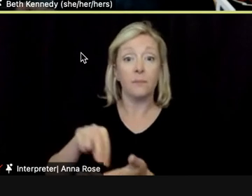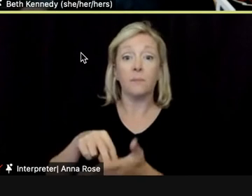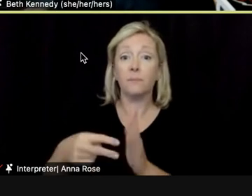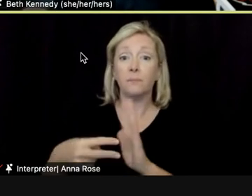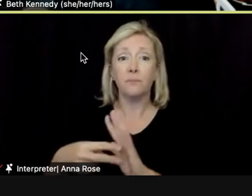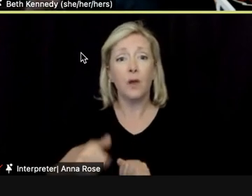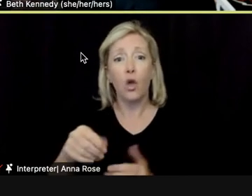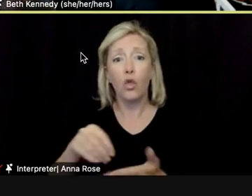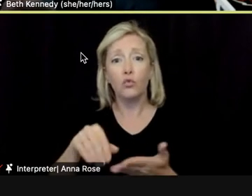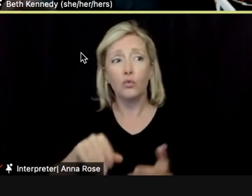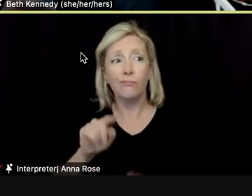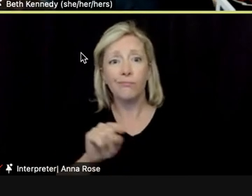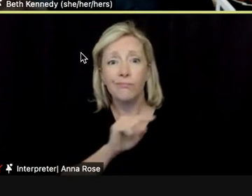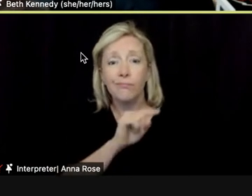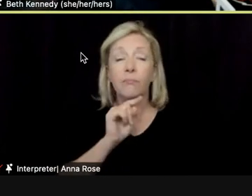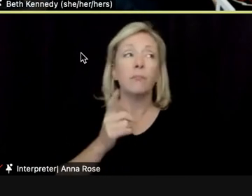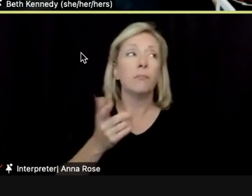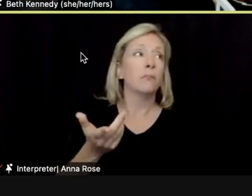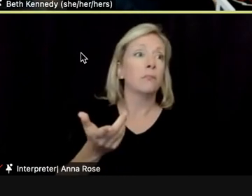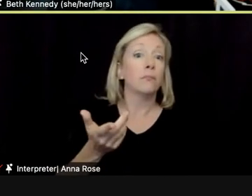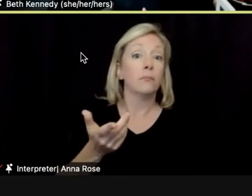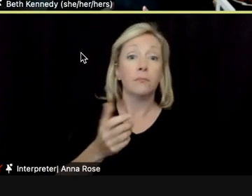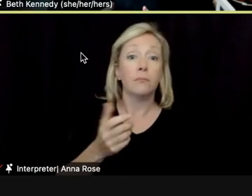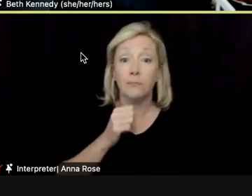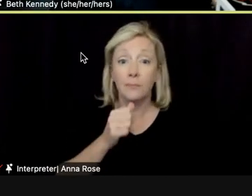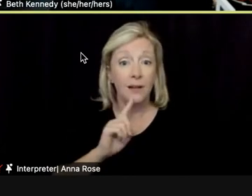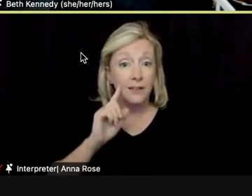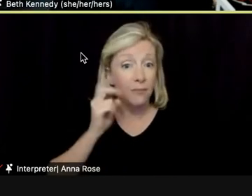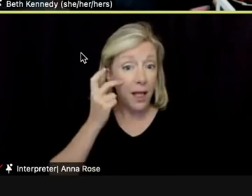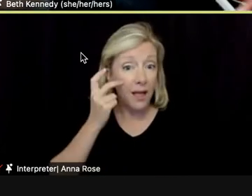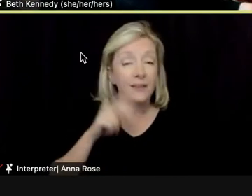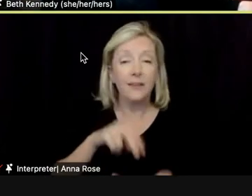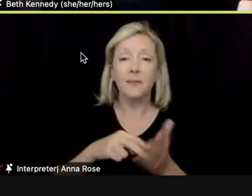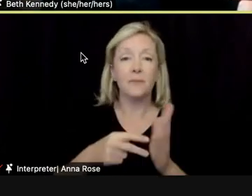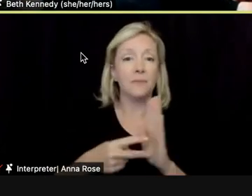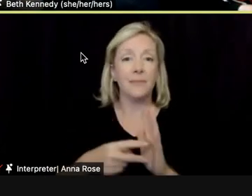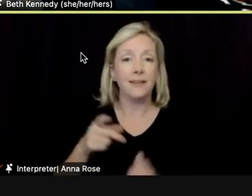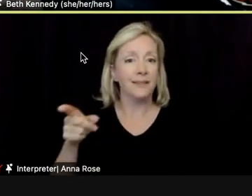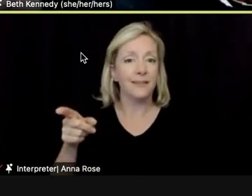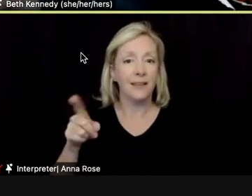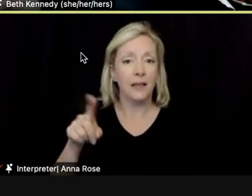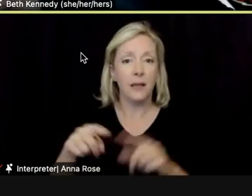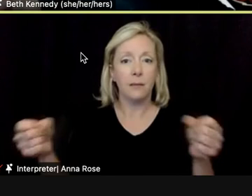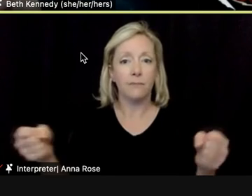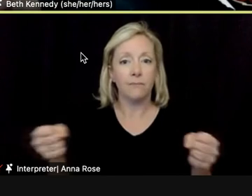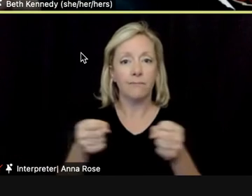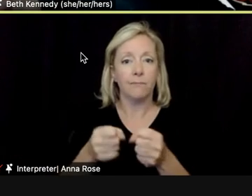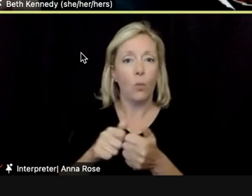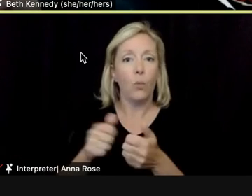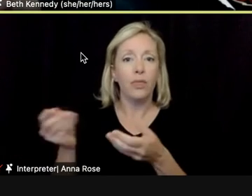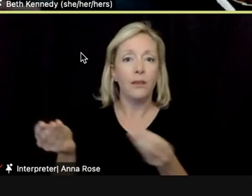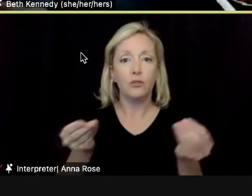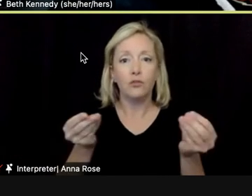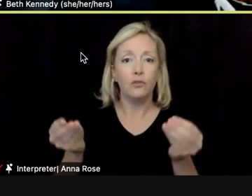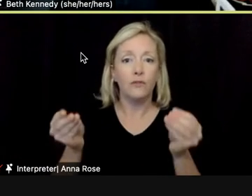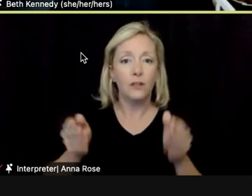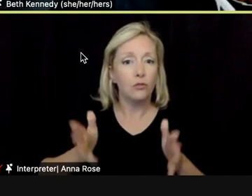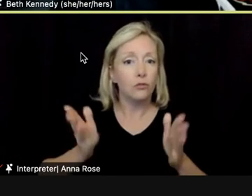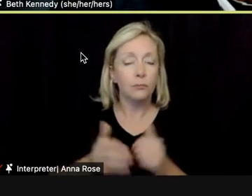kids in your classroom, your district, your school, whatever, who aren't deafblind, you don't even get to for